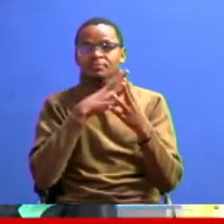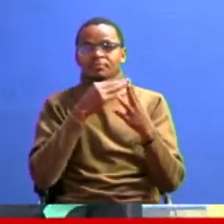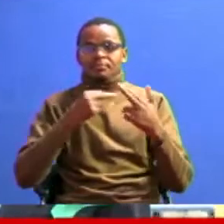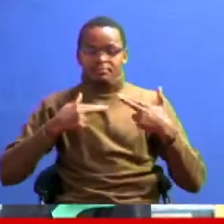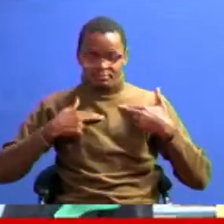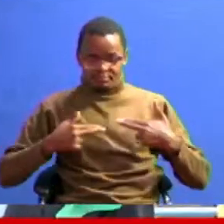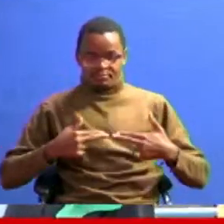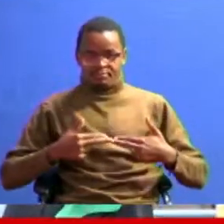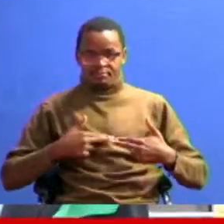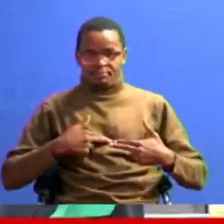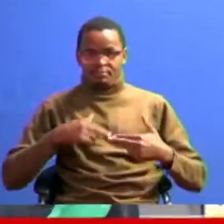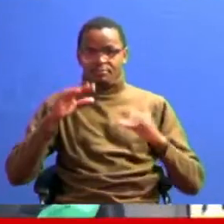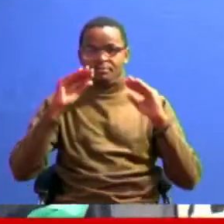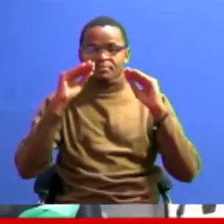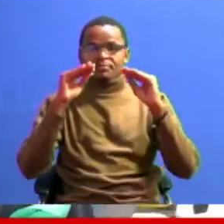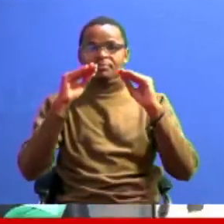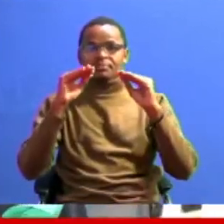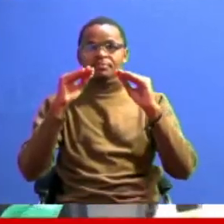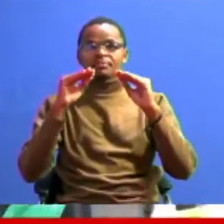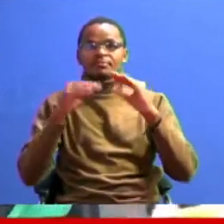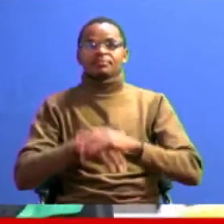awareness.